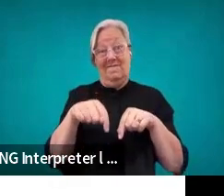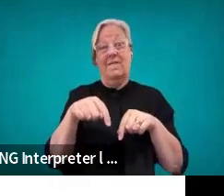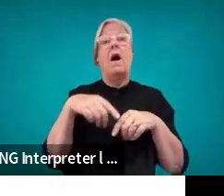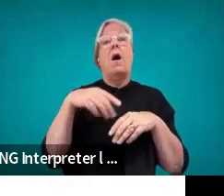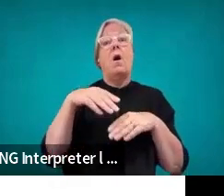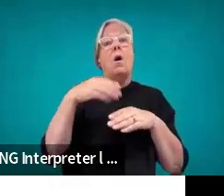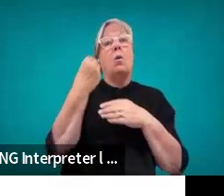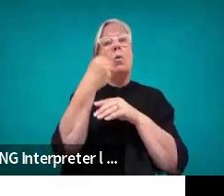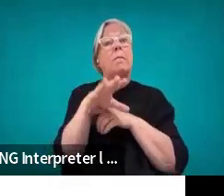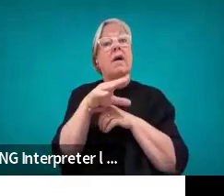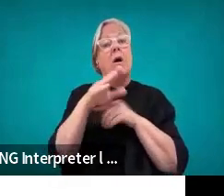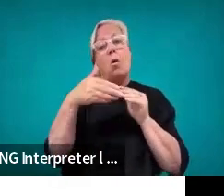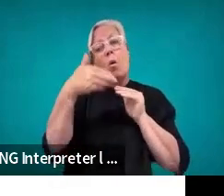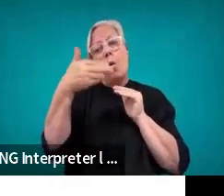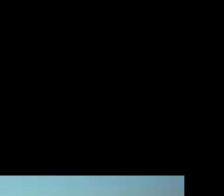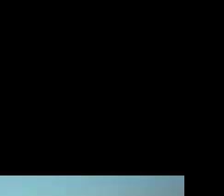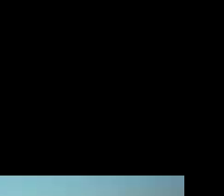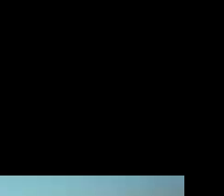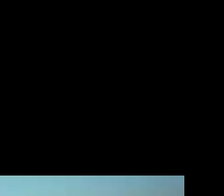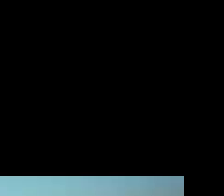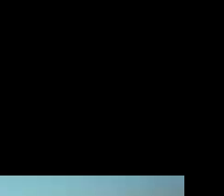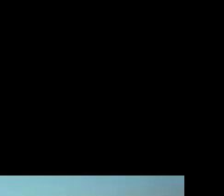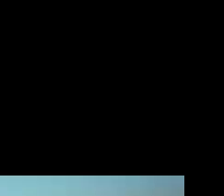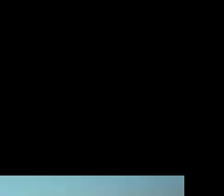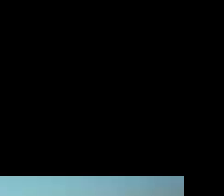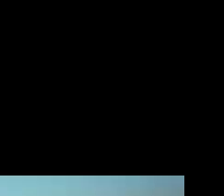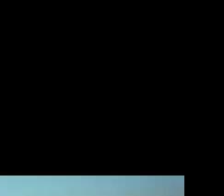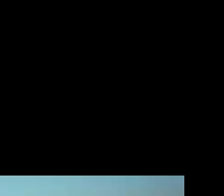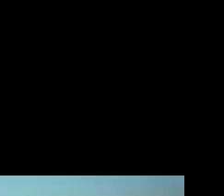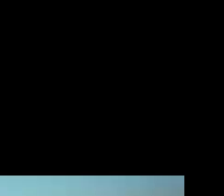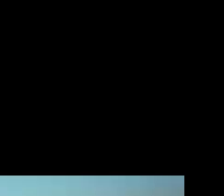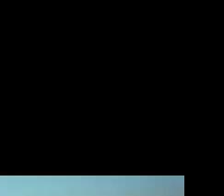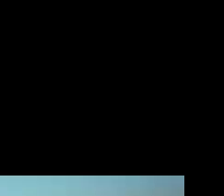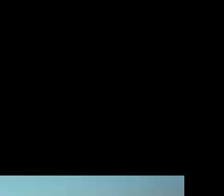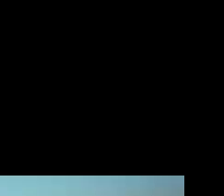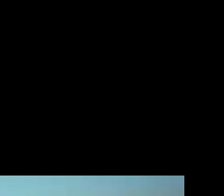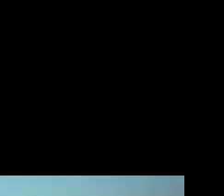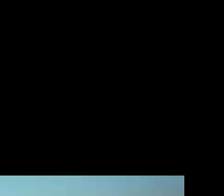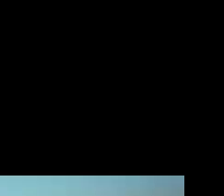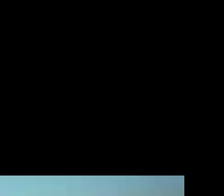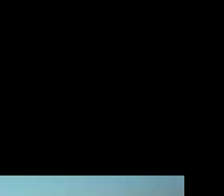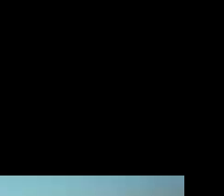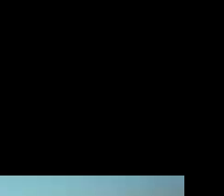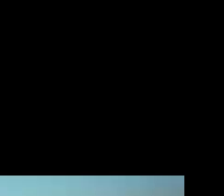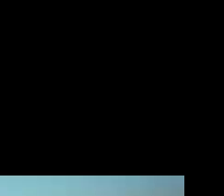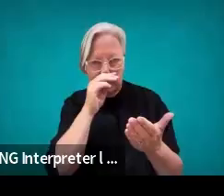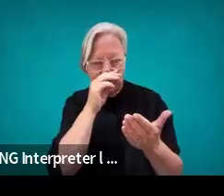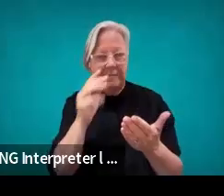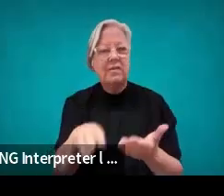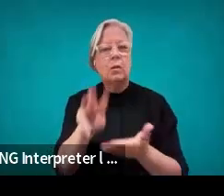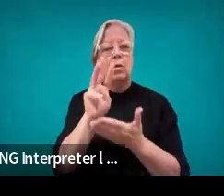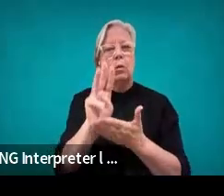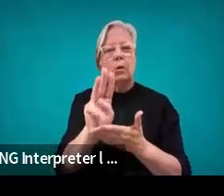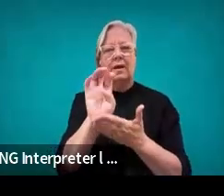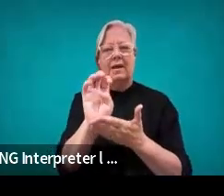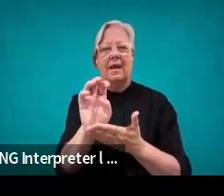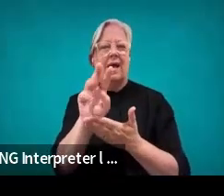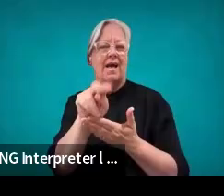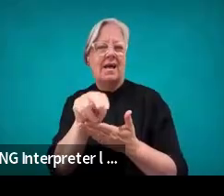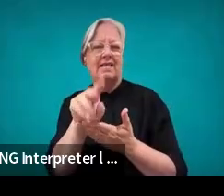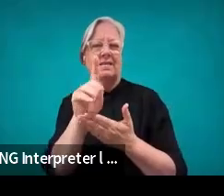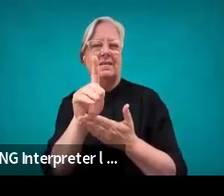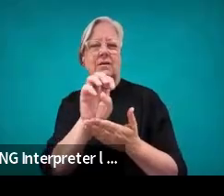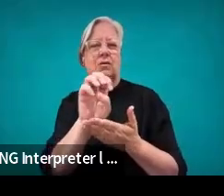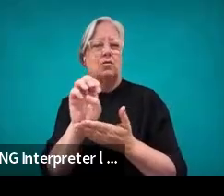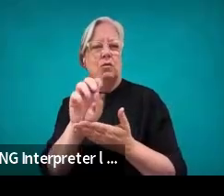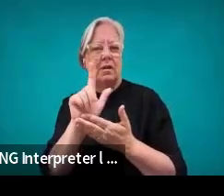webinar. Without further ado, I'd like to welcome first Wendell, the Country Program Manager from